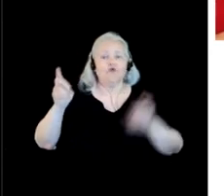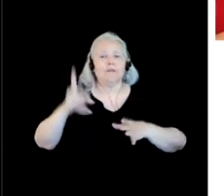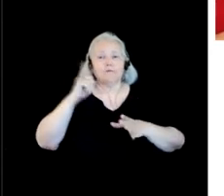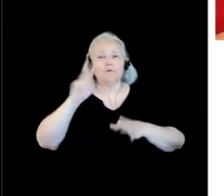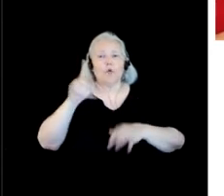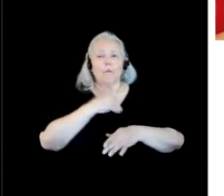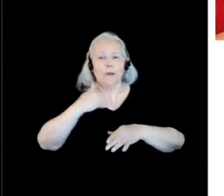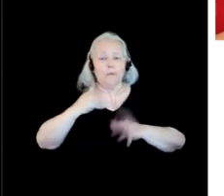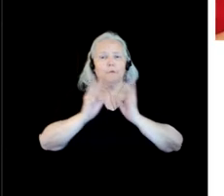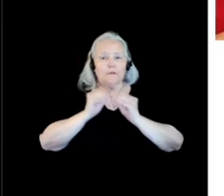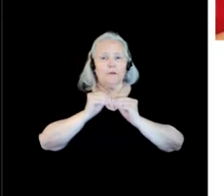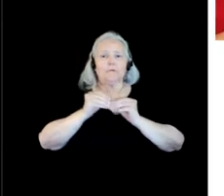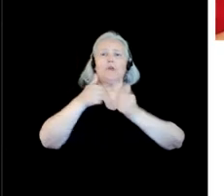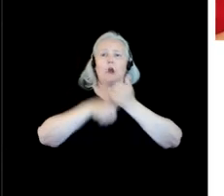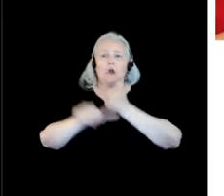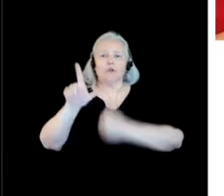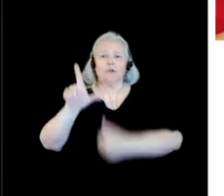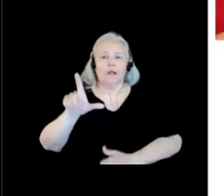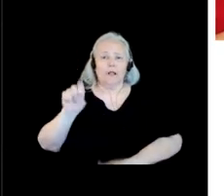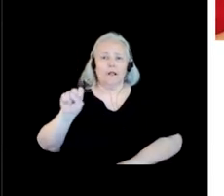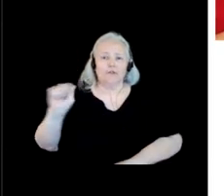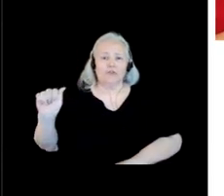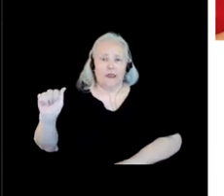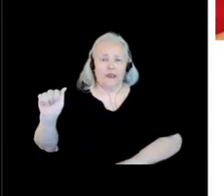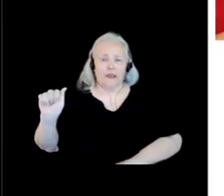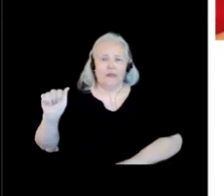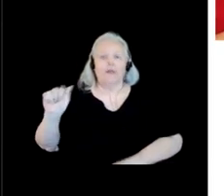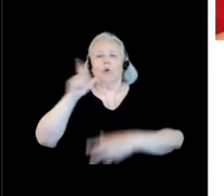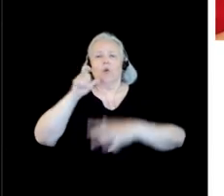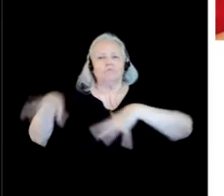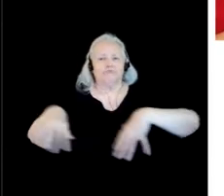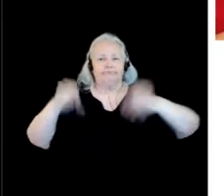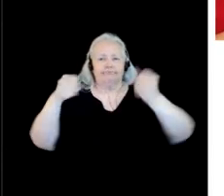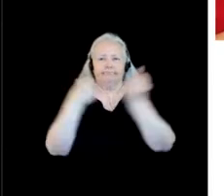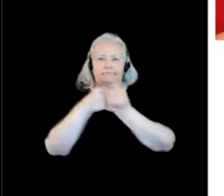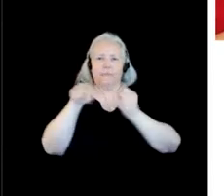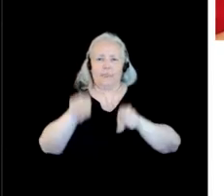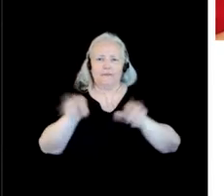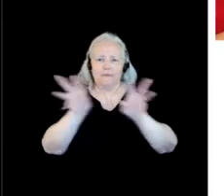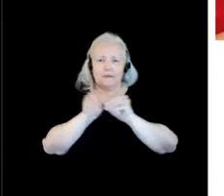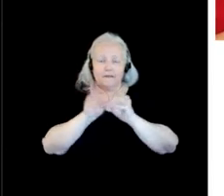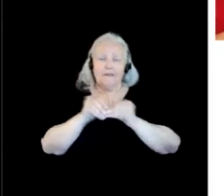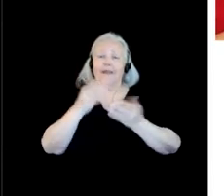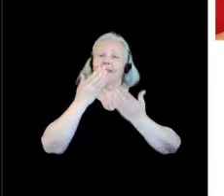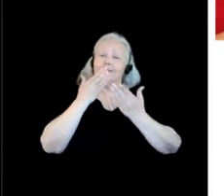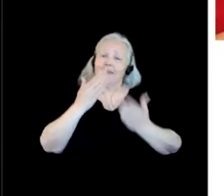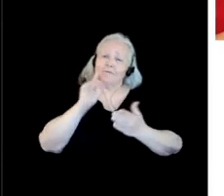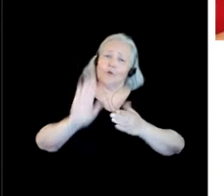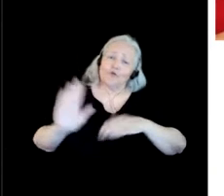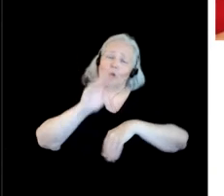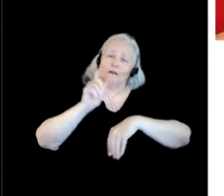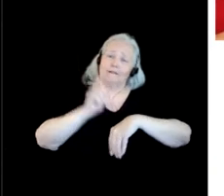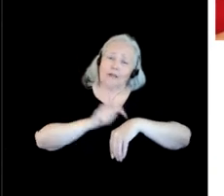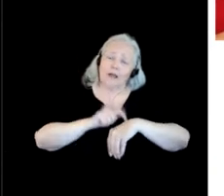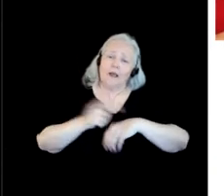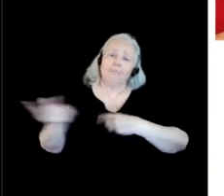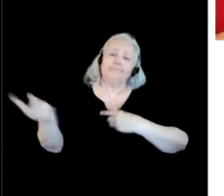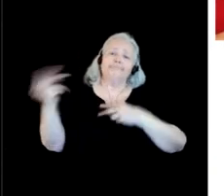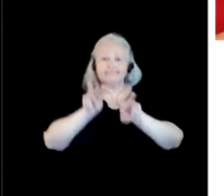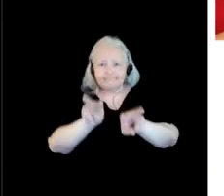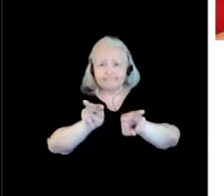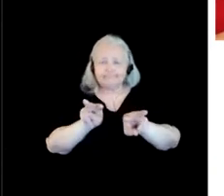of the Linguistic Society of America, which is sponsoring this webinar. Thank you for taking the time out of your day to join us. I hope you